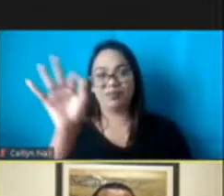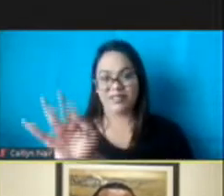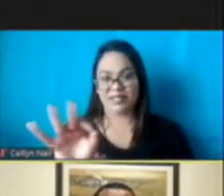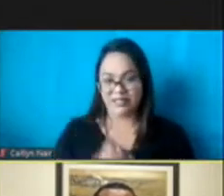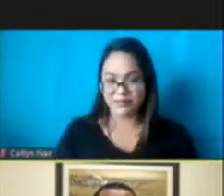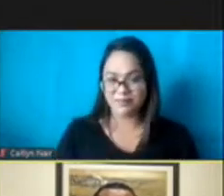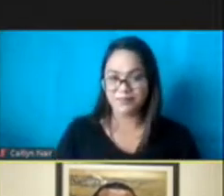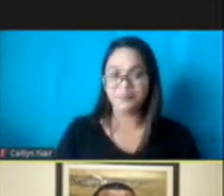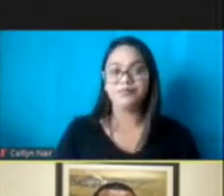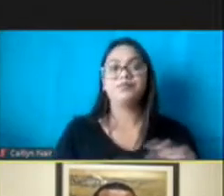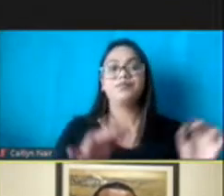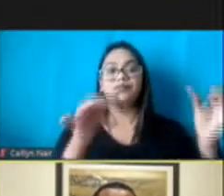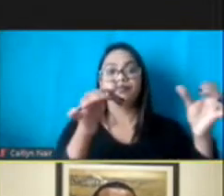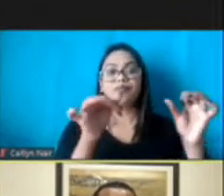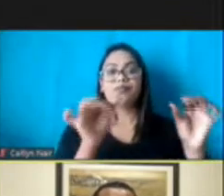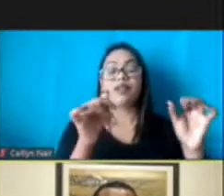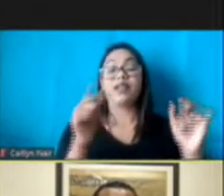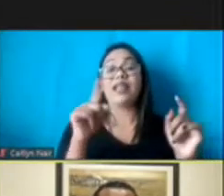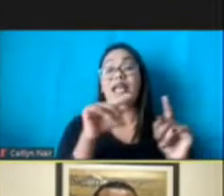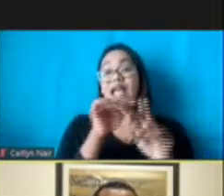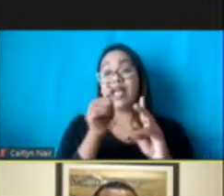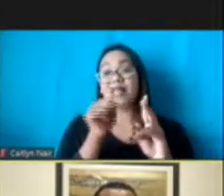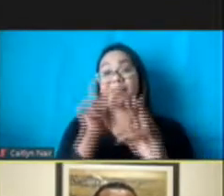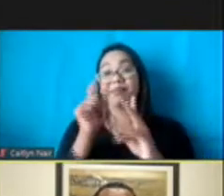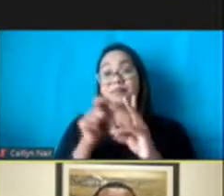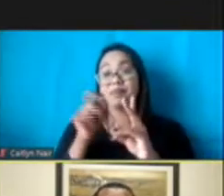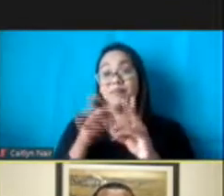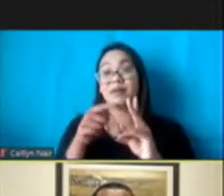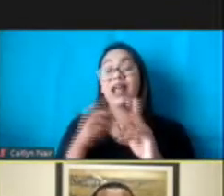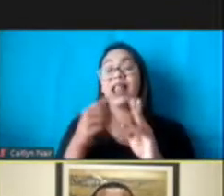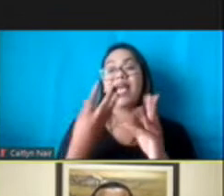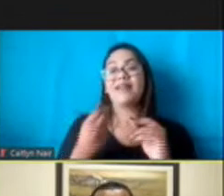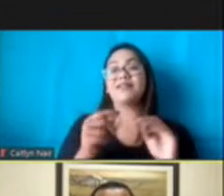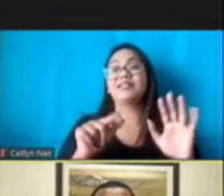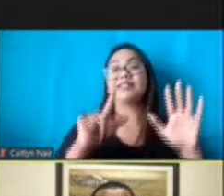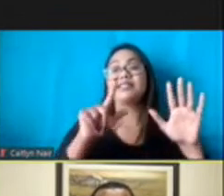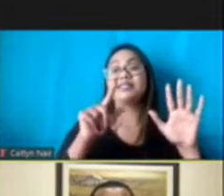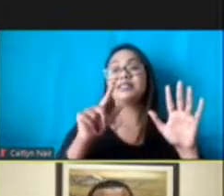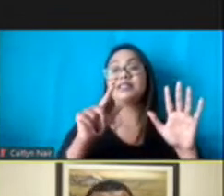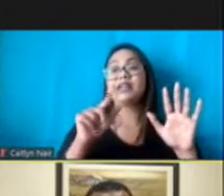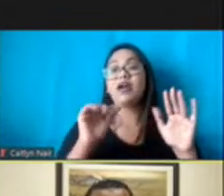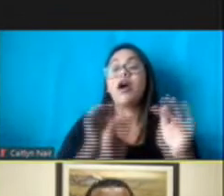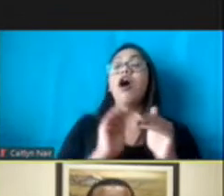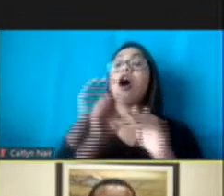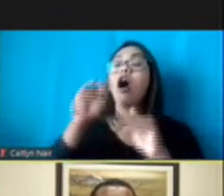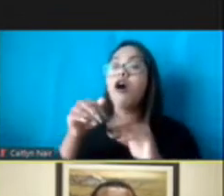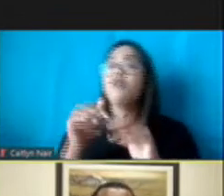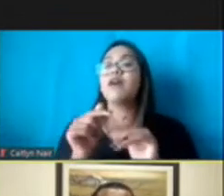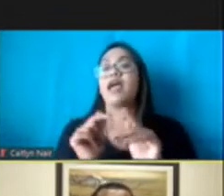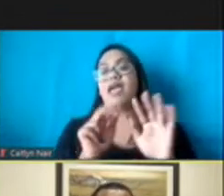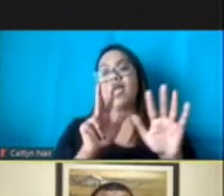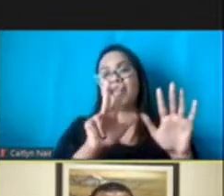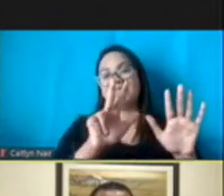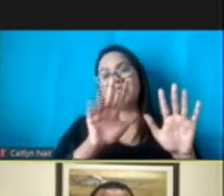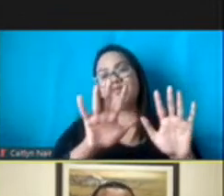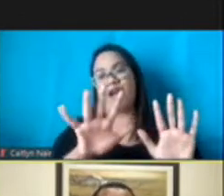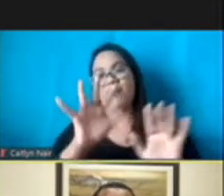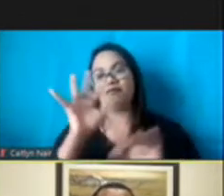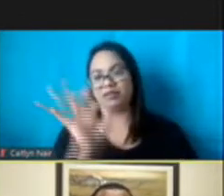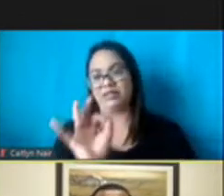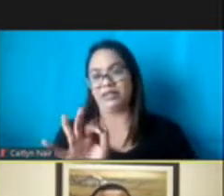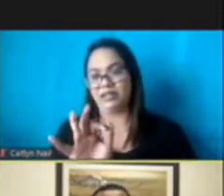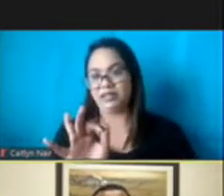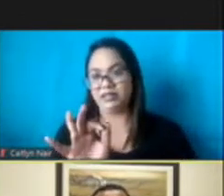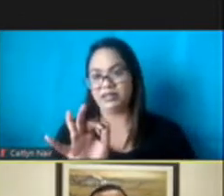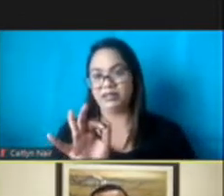plus, they have 76% over 60, they have over 85% coverage in the Overberg. So